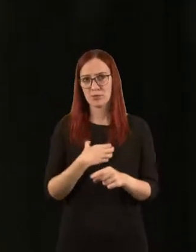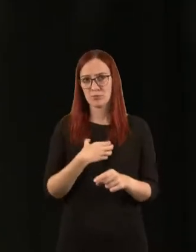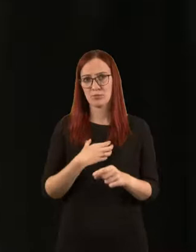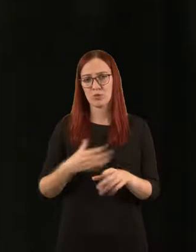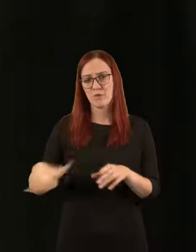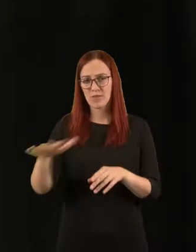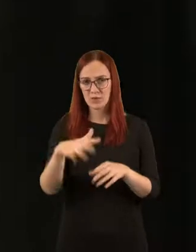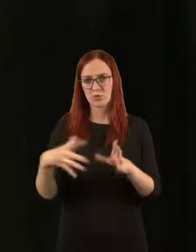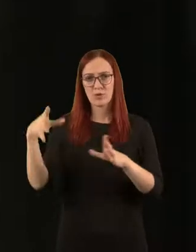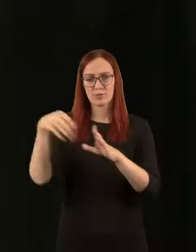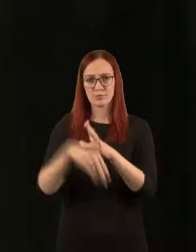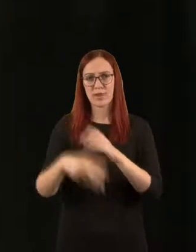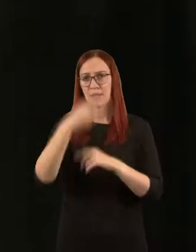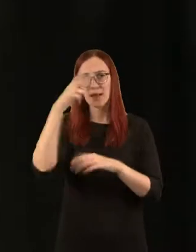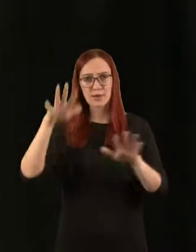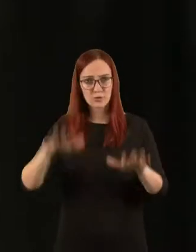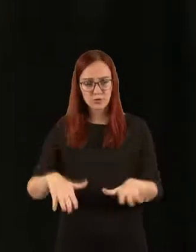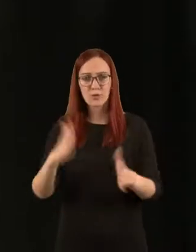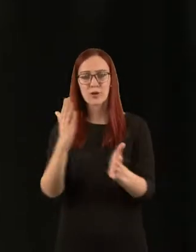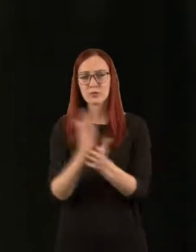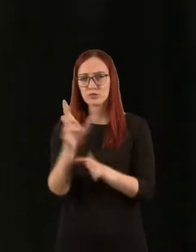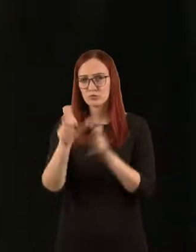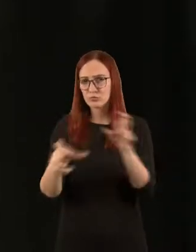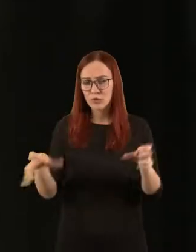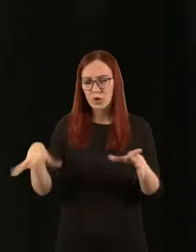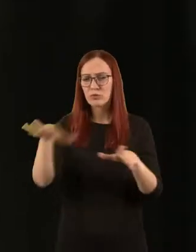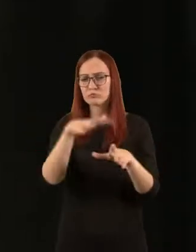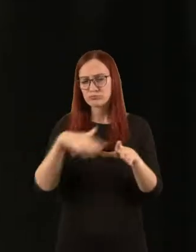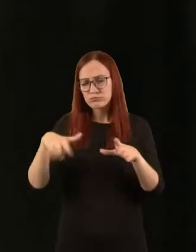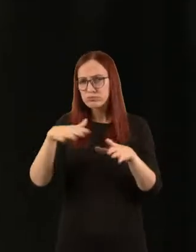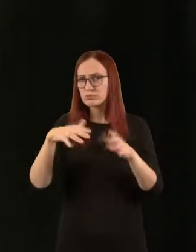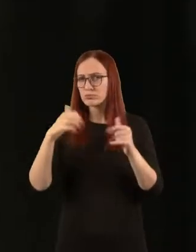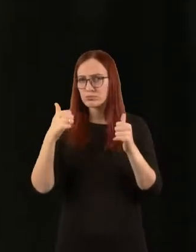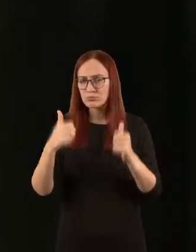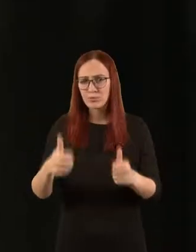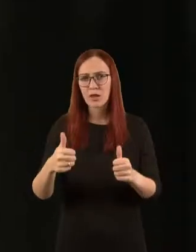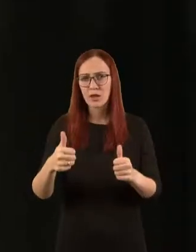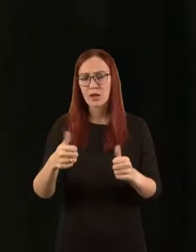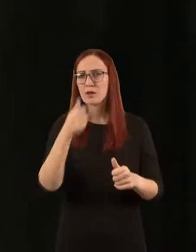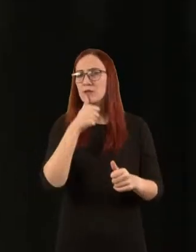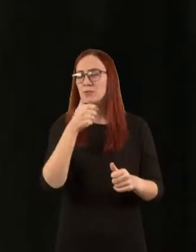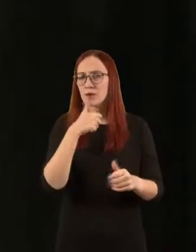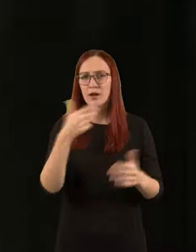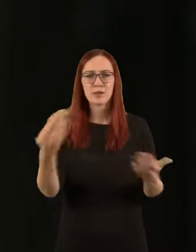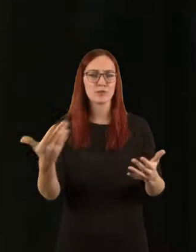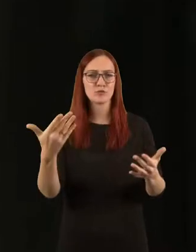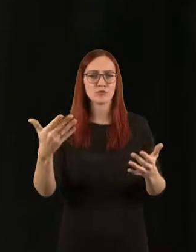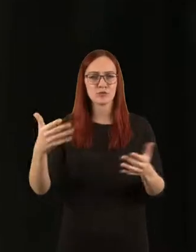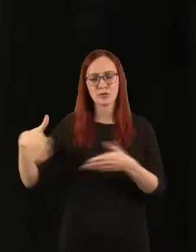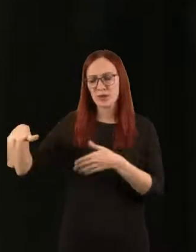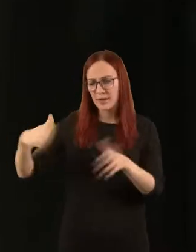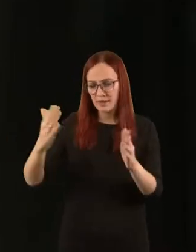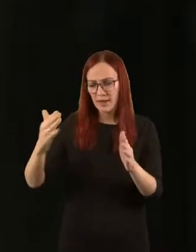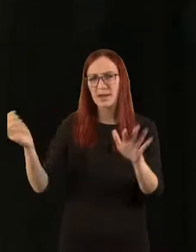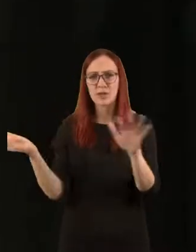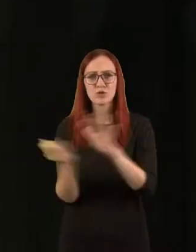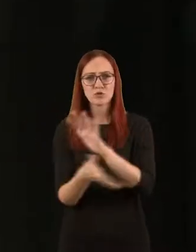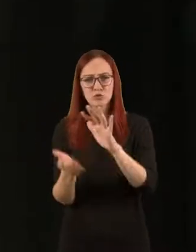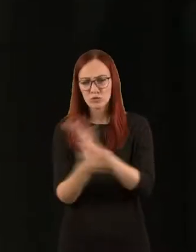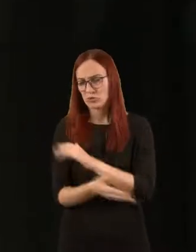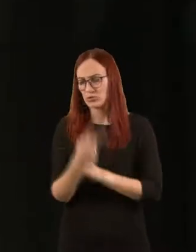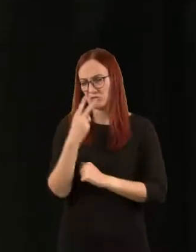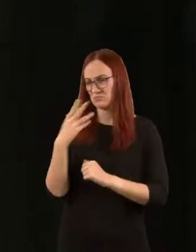It is also very important to involve the society at large. Lithuania is